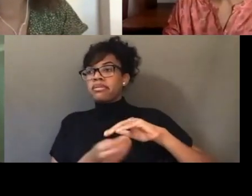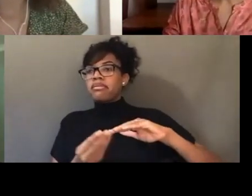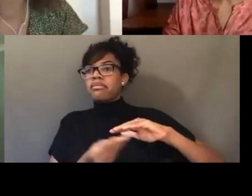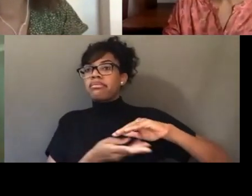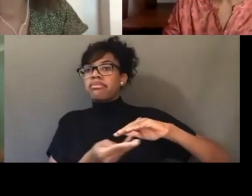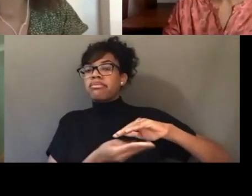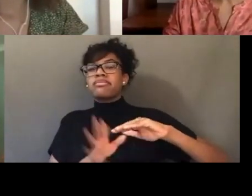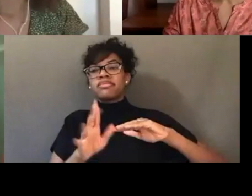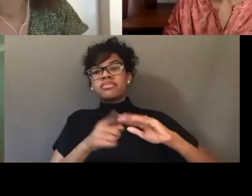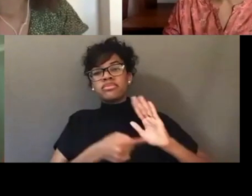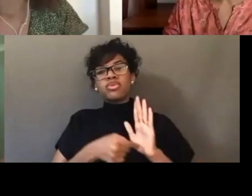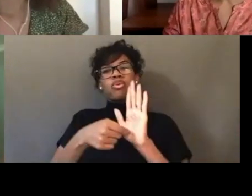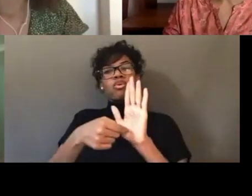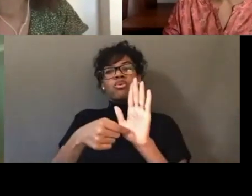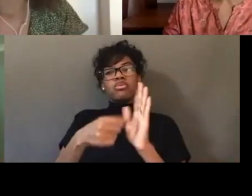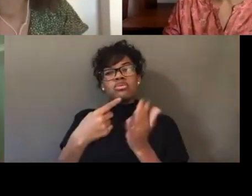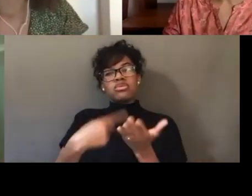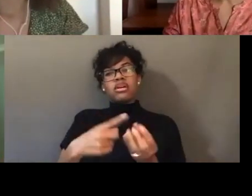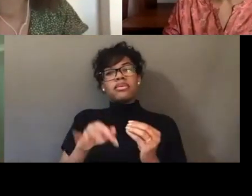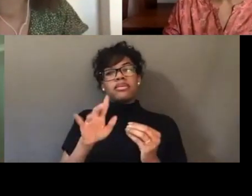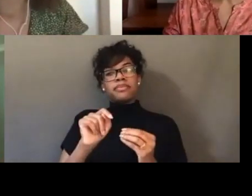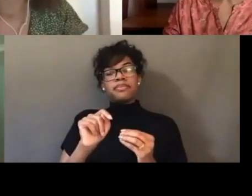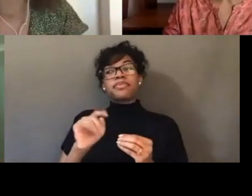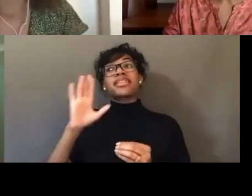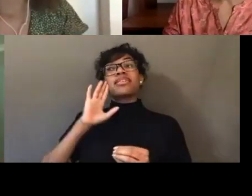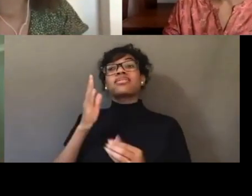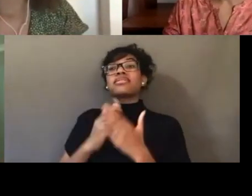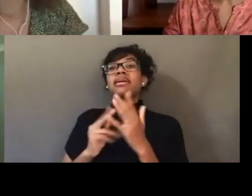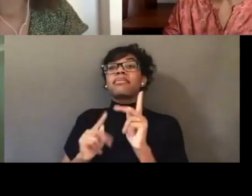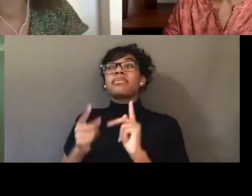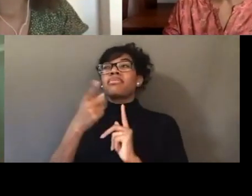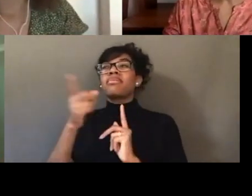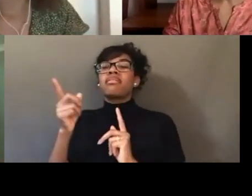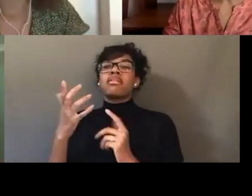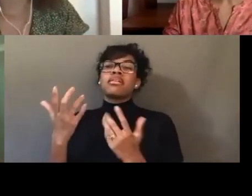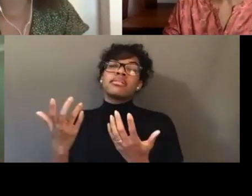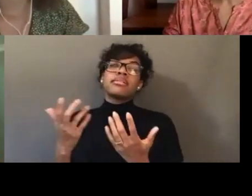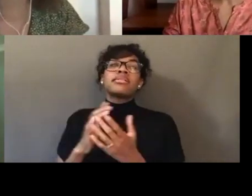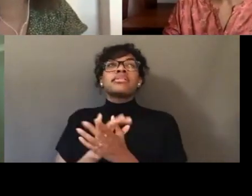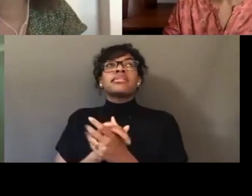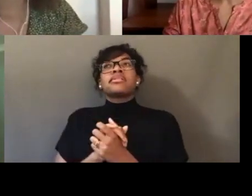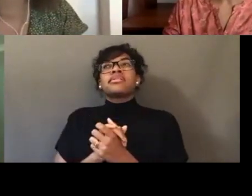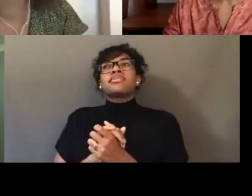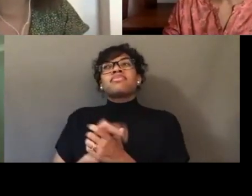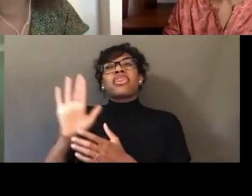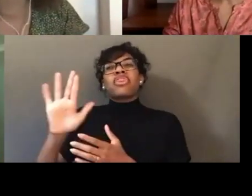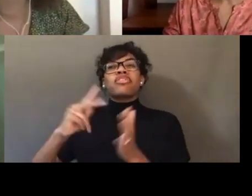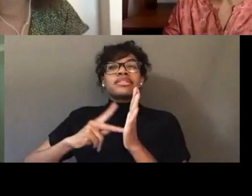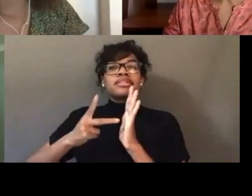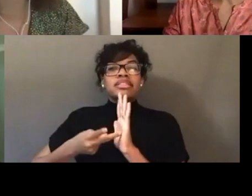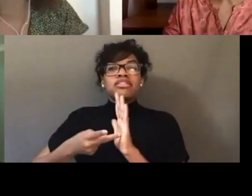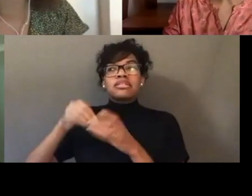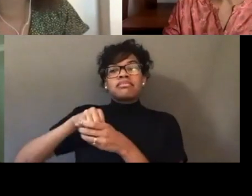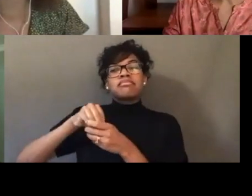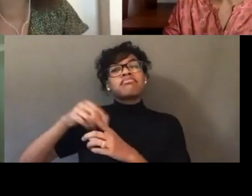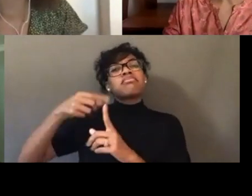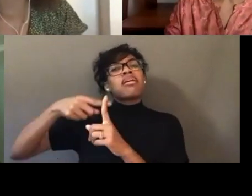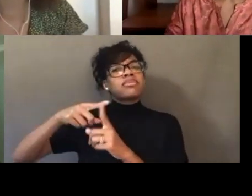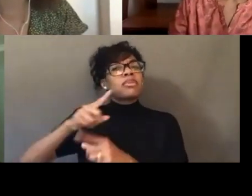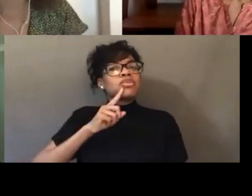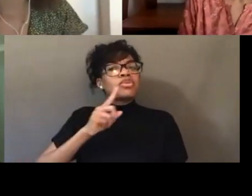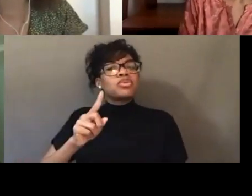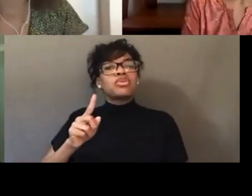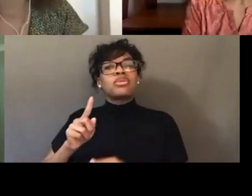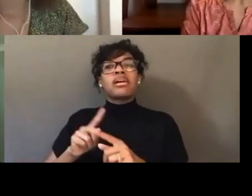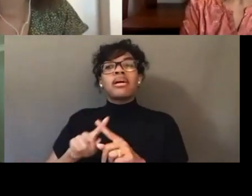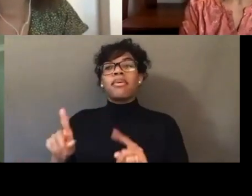by folks who maybe had good intentions. I don't know. But what we don't want it to look like, maybe here's like a not to do list